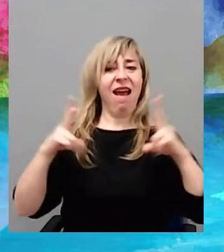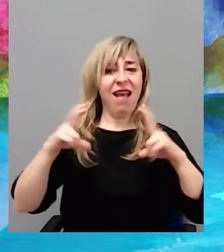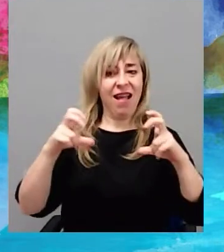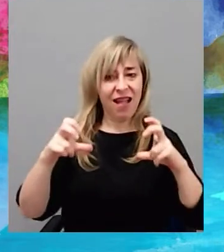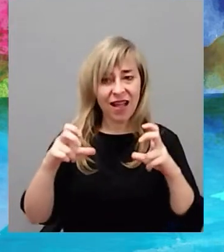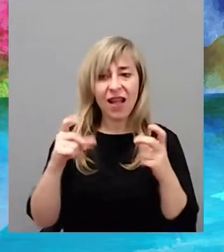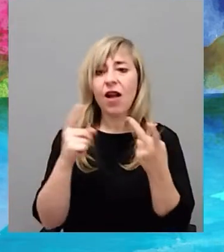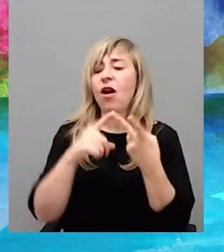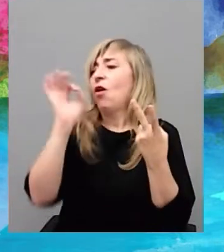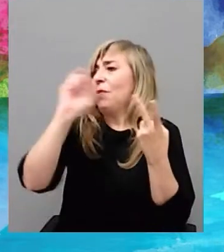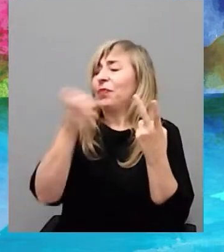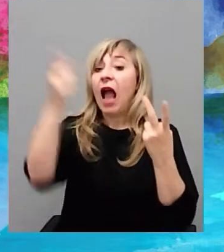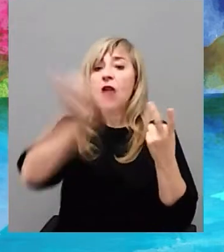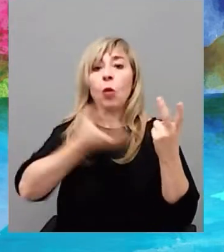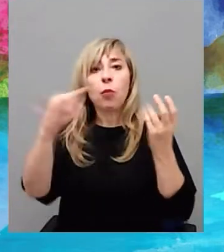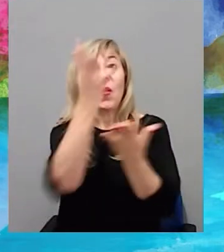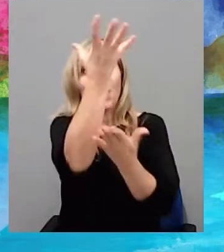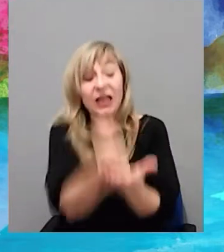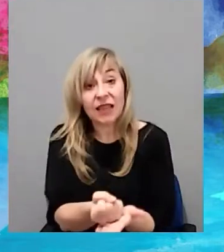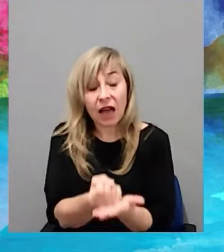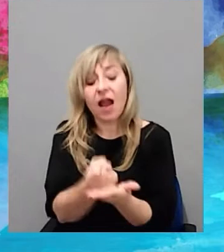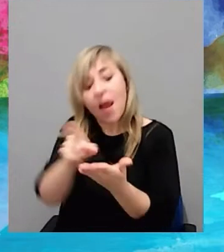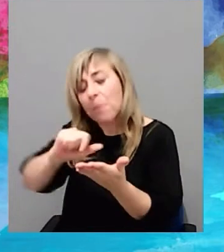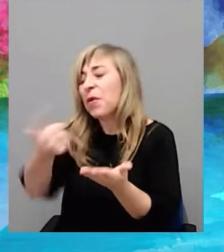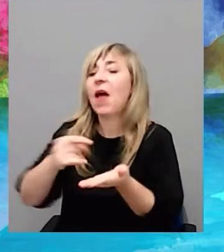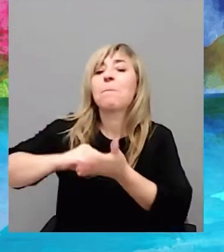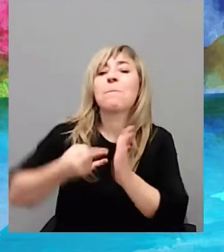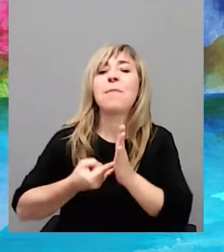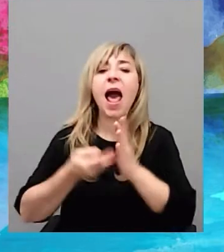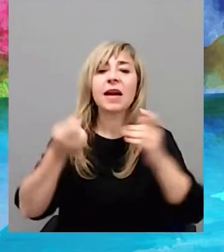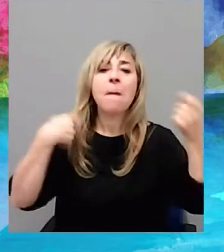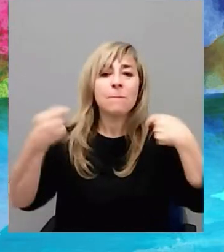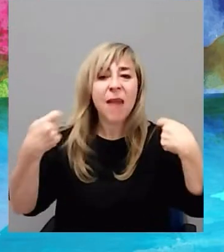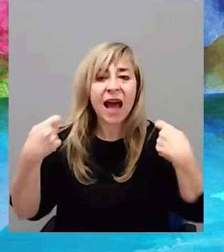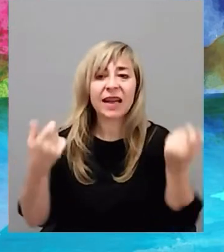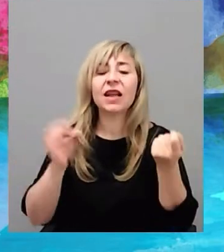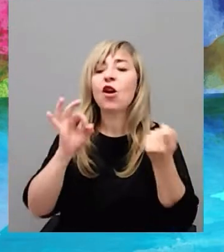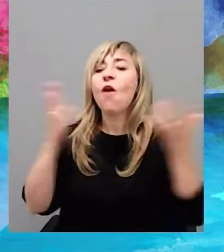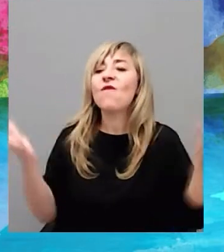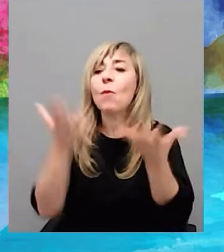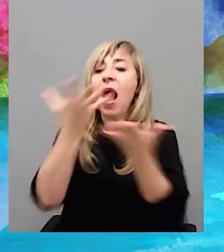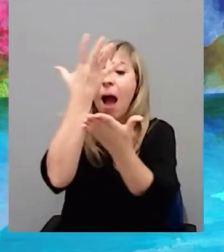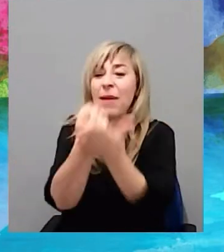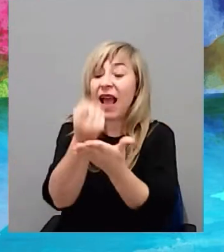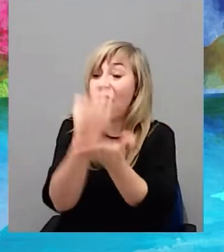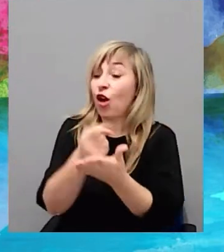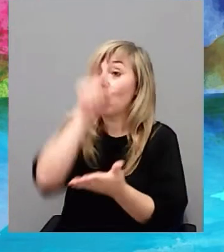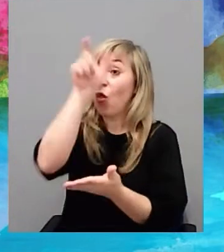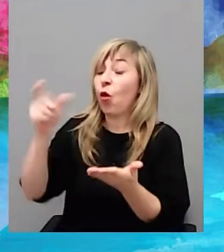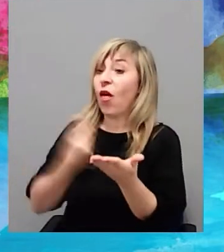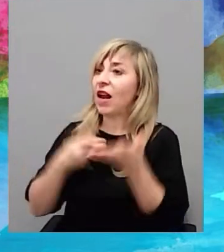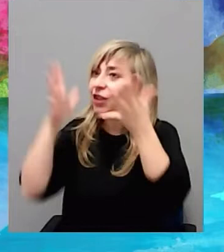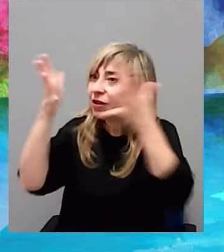methods so that they can download the information and the city councils can do marketing